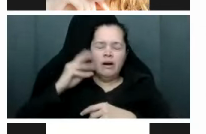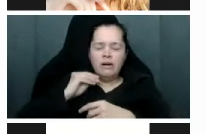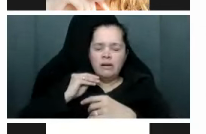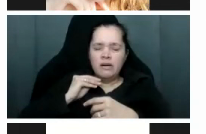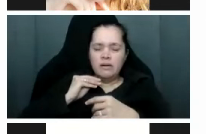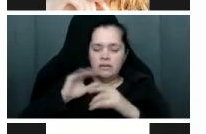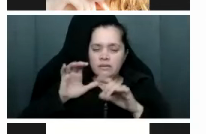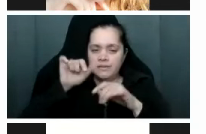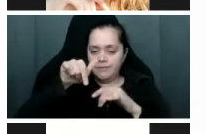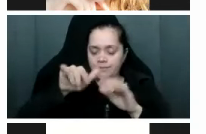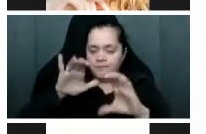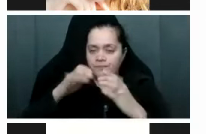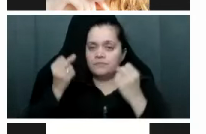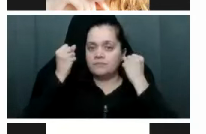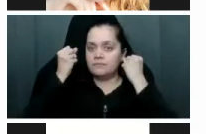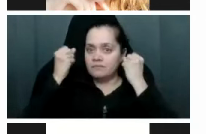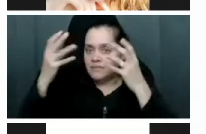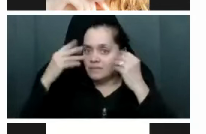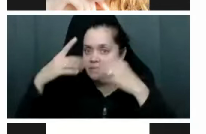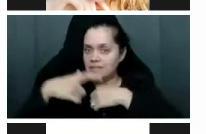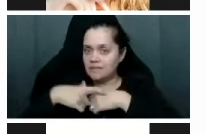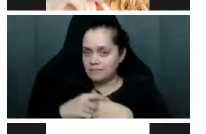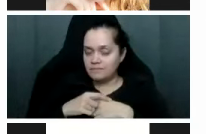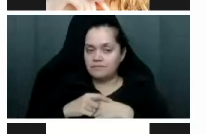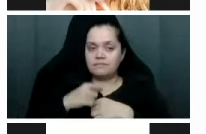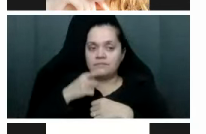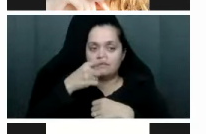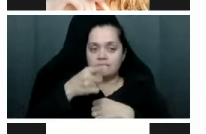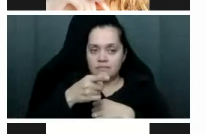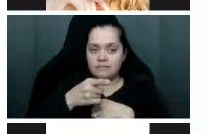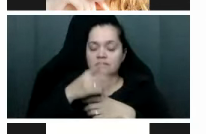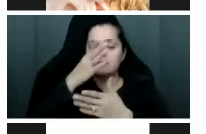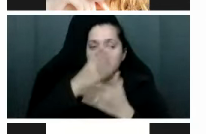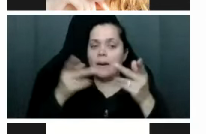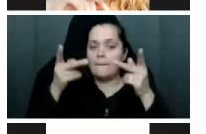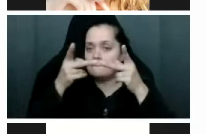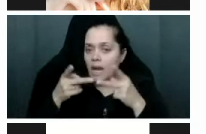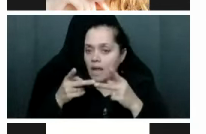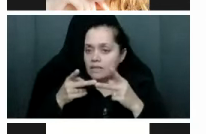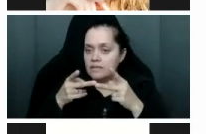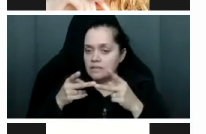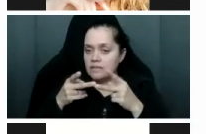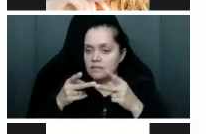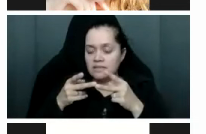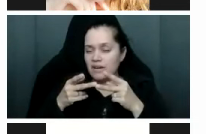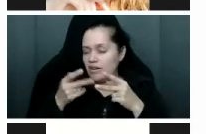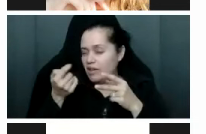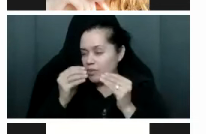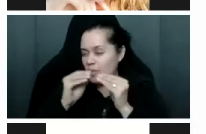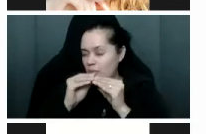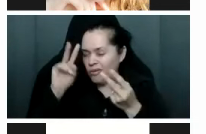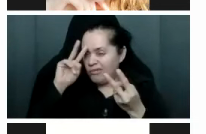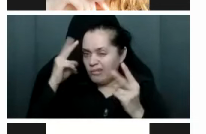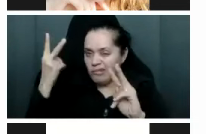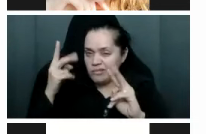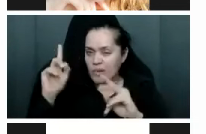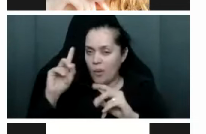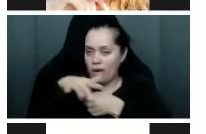doing this course many, many times, is that certain places we're just a little more confused about where they